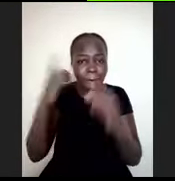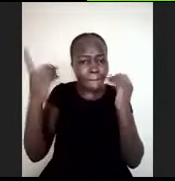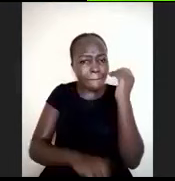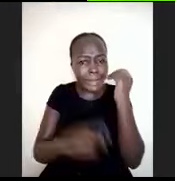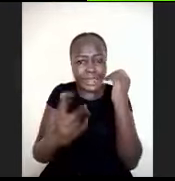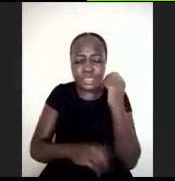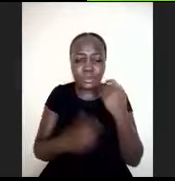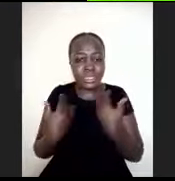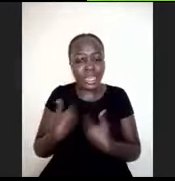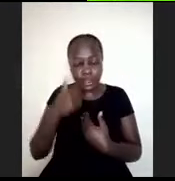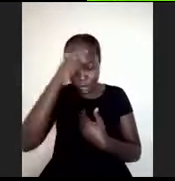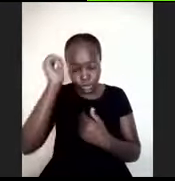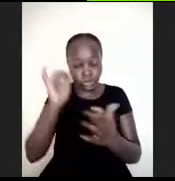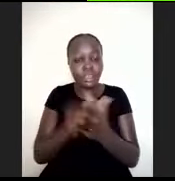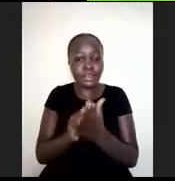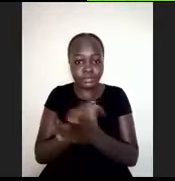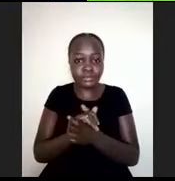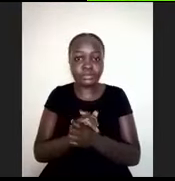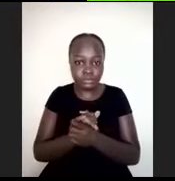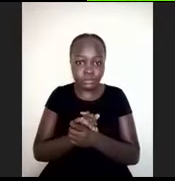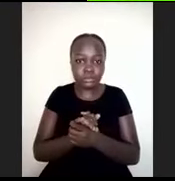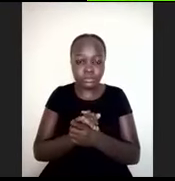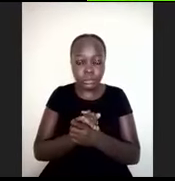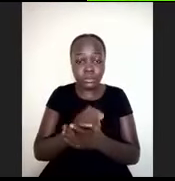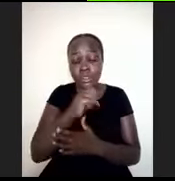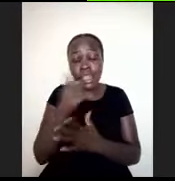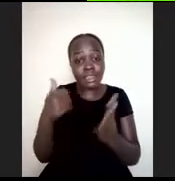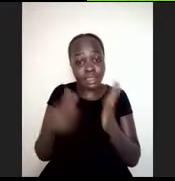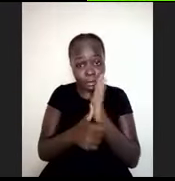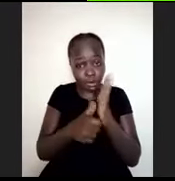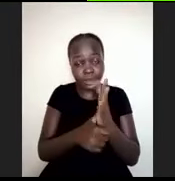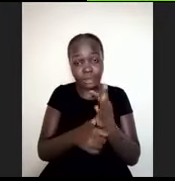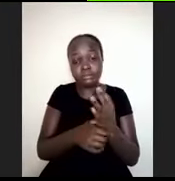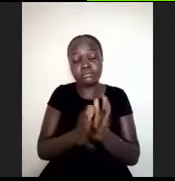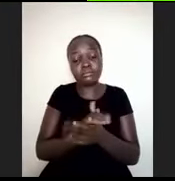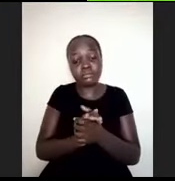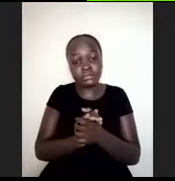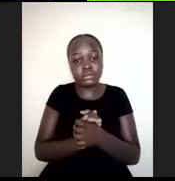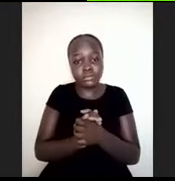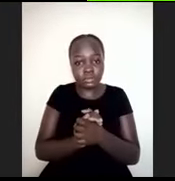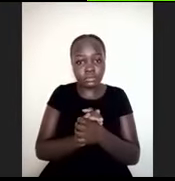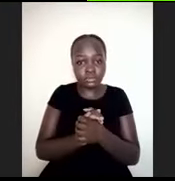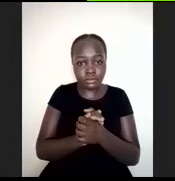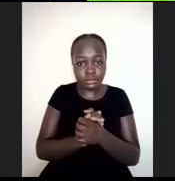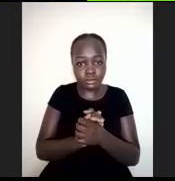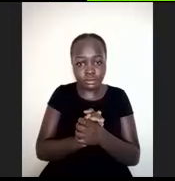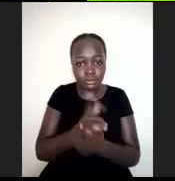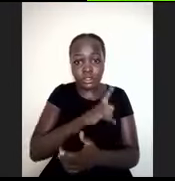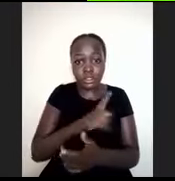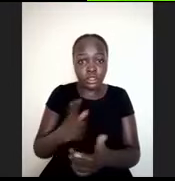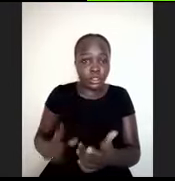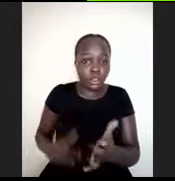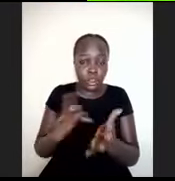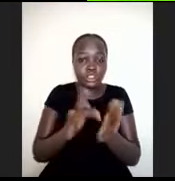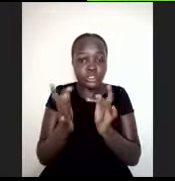because of that. Another issue is the Lord Jesus.